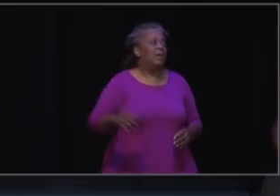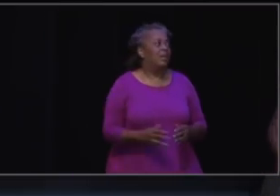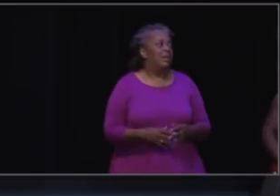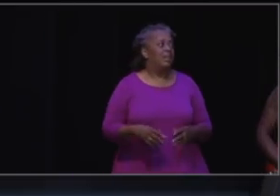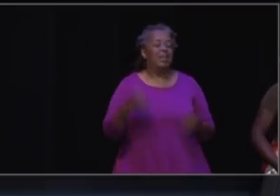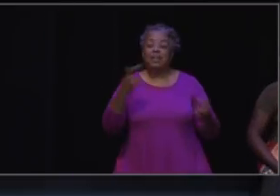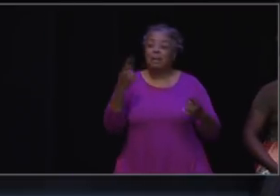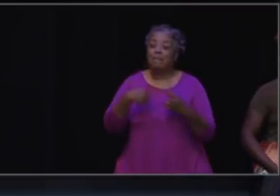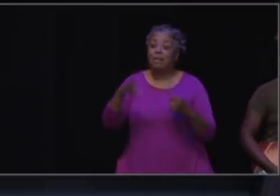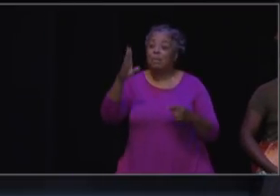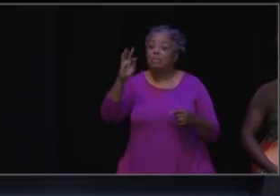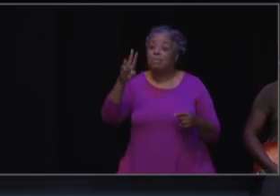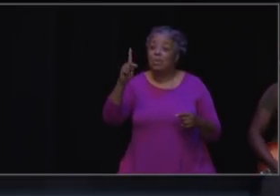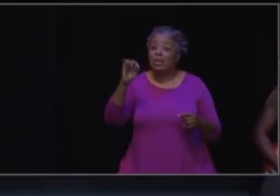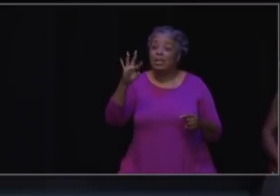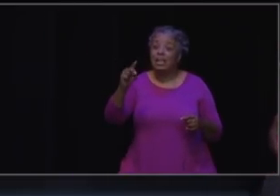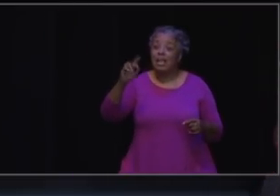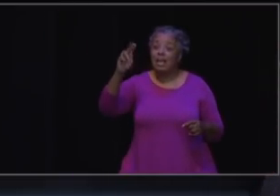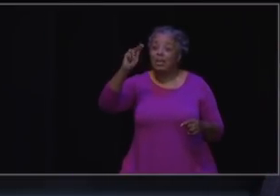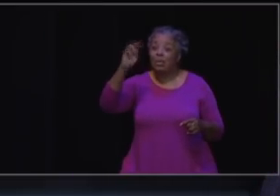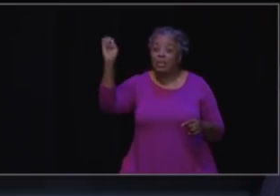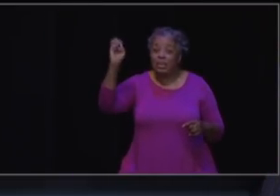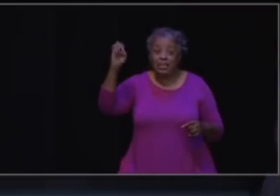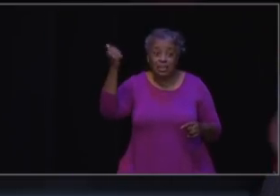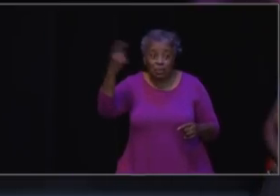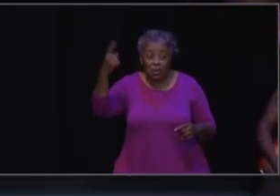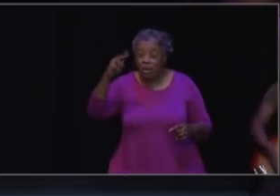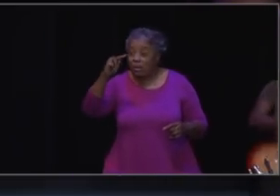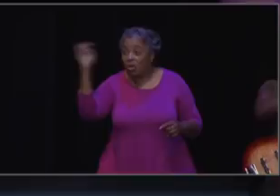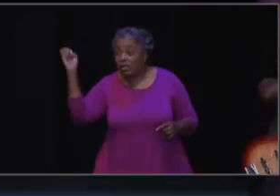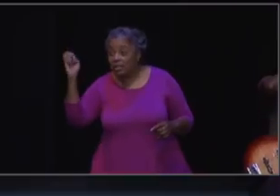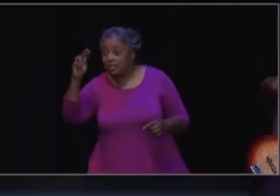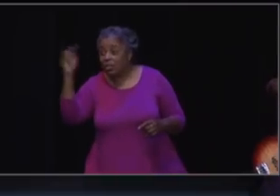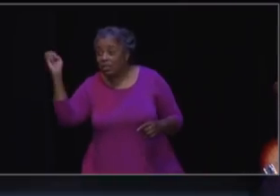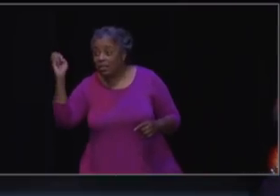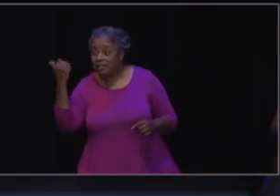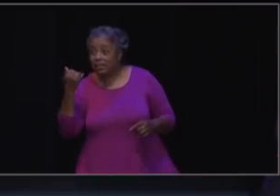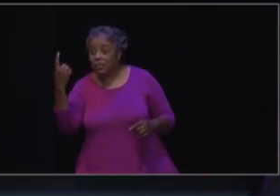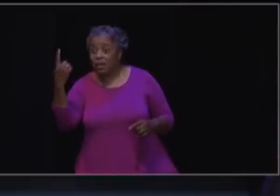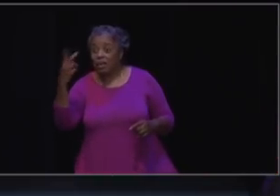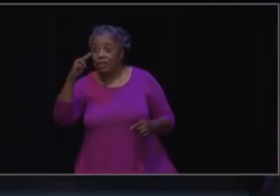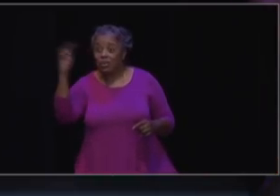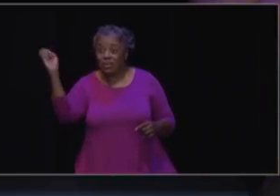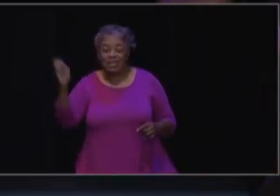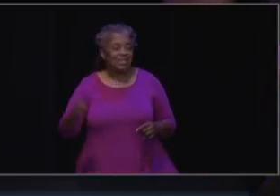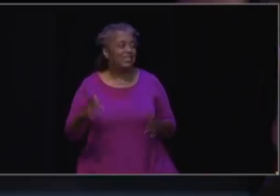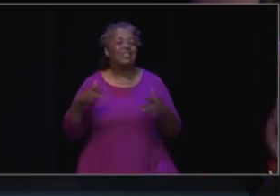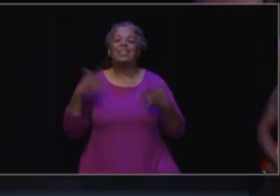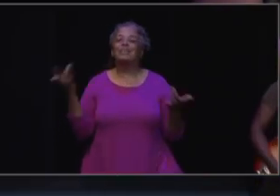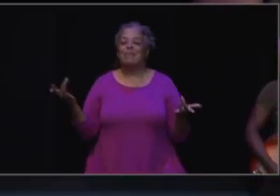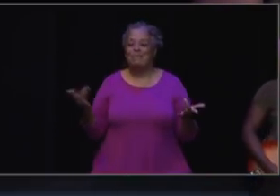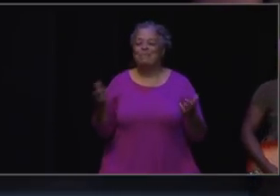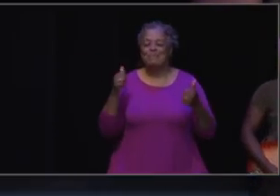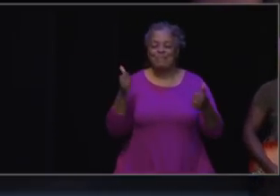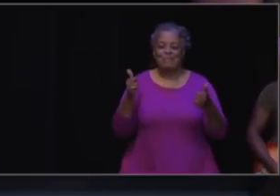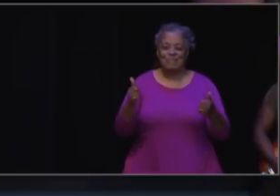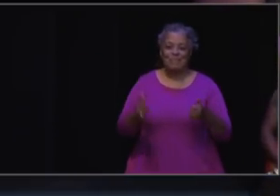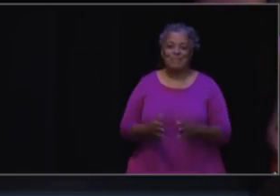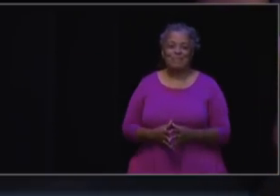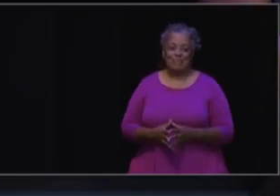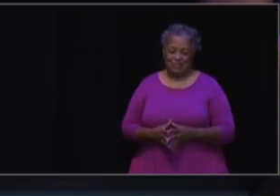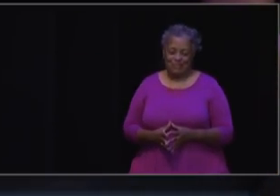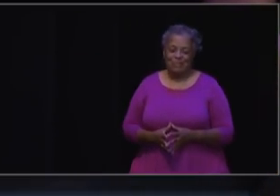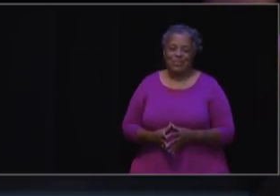Anybody from Brooklyn? Northeast? Northeast? North, Northeast? That's what's up. Oh,